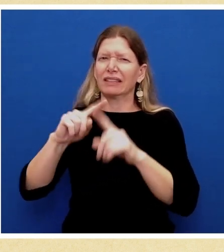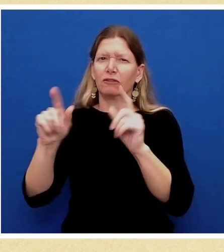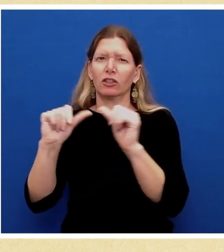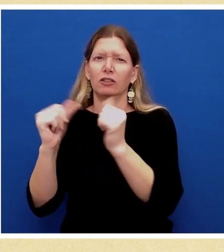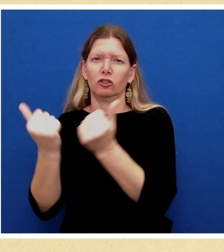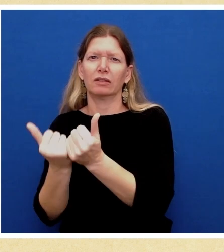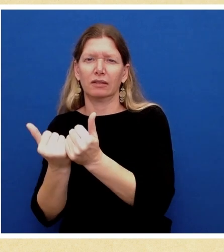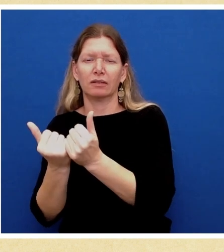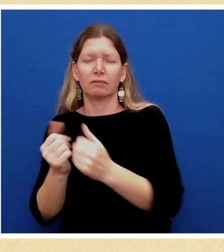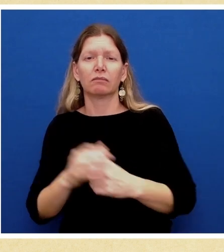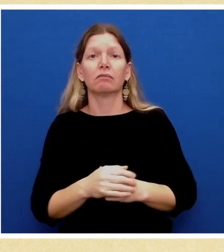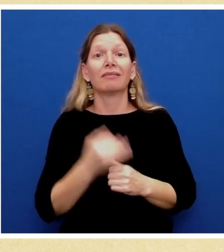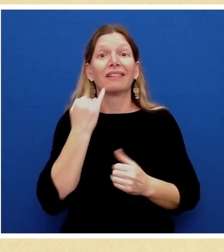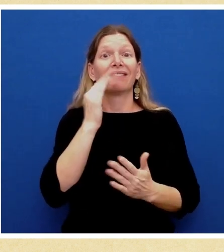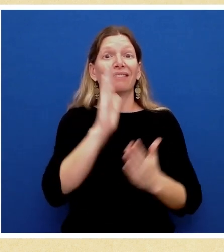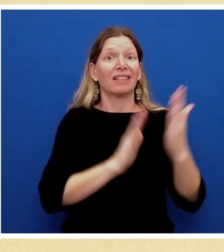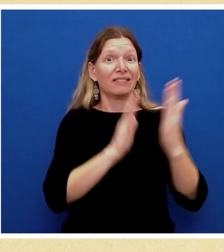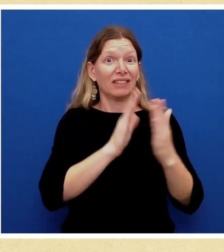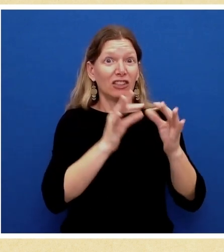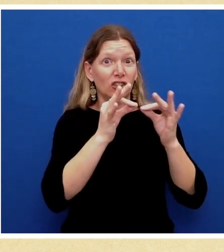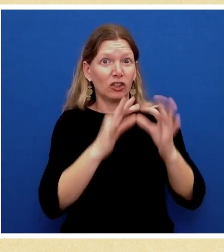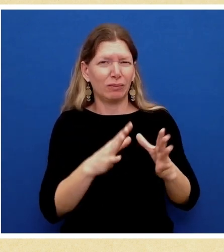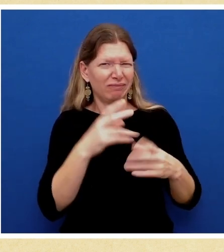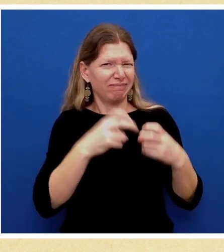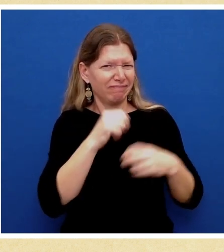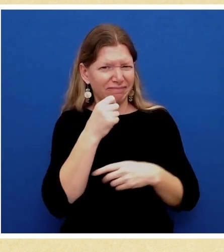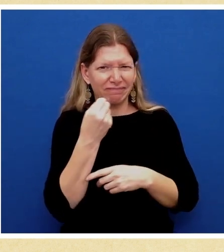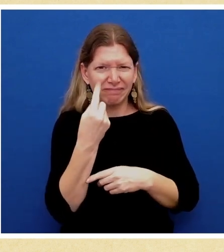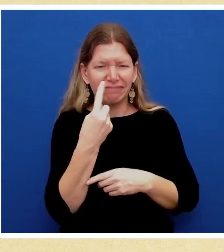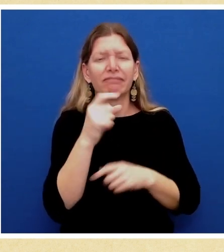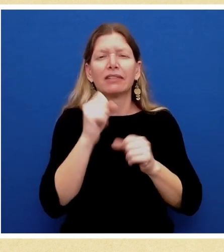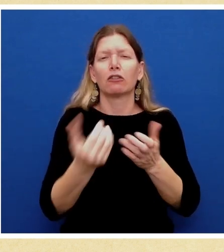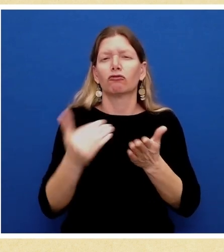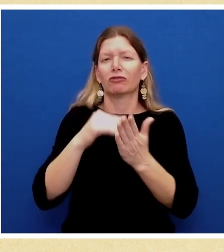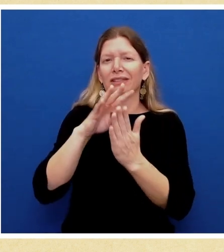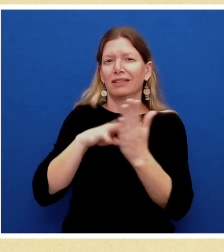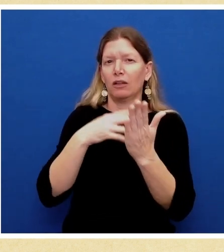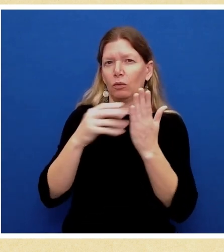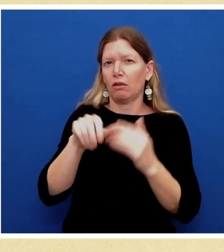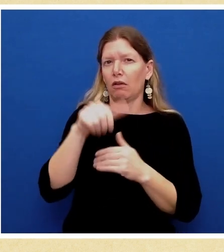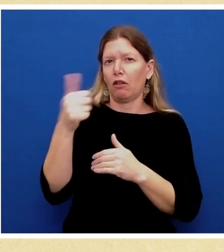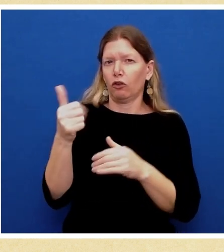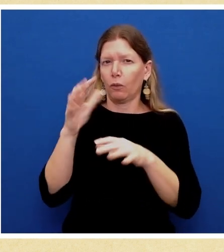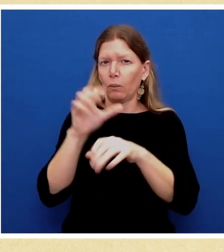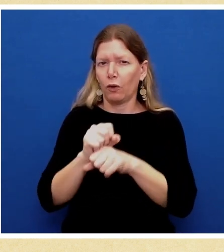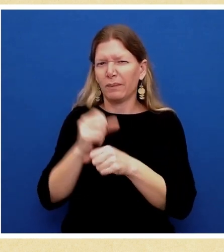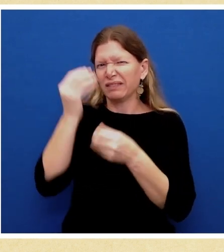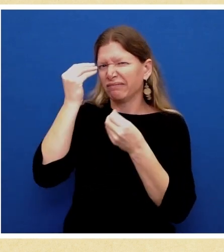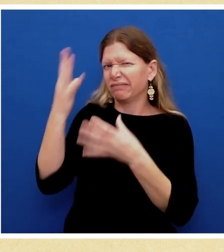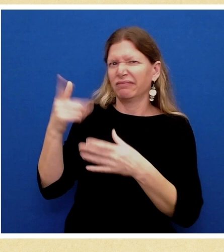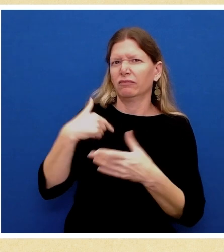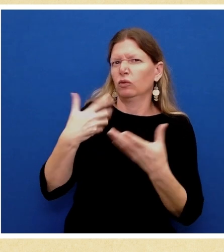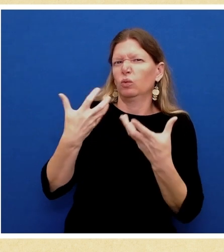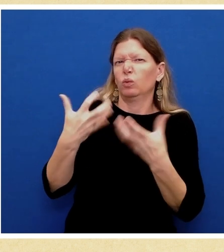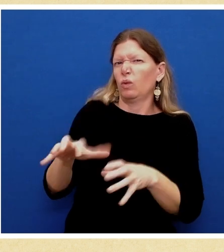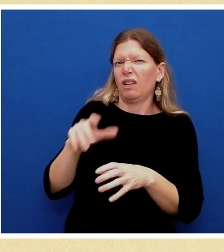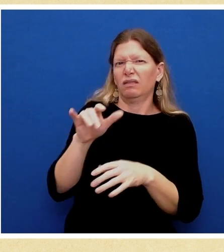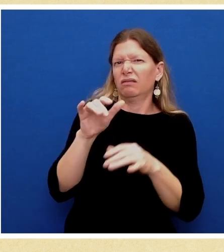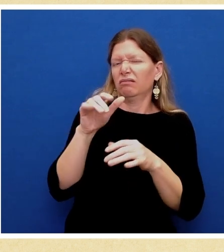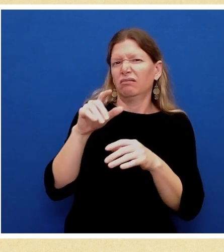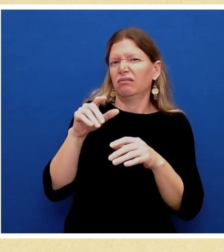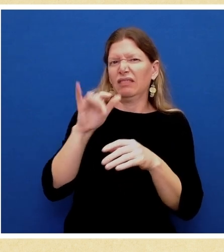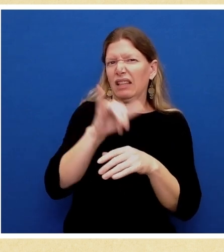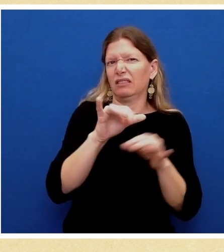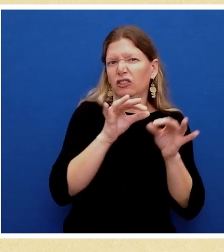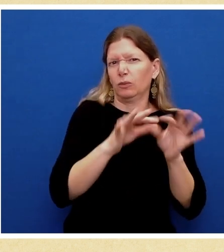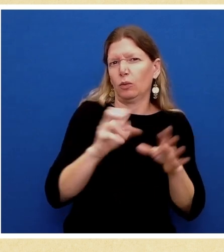is an in-person interpreter and the appointment can be rescheduled, ask to reschedule with a different interpreter. The Arizona Commission